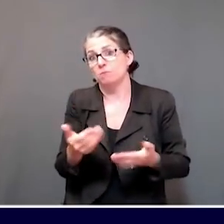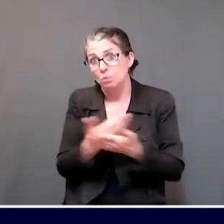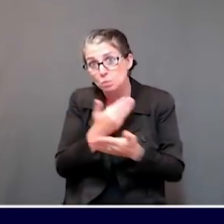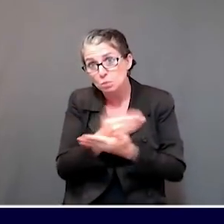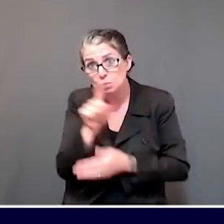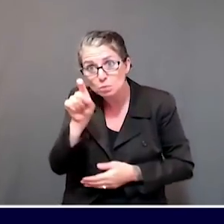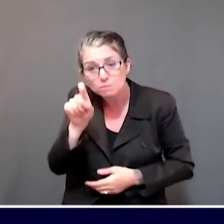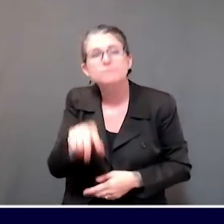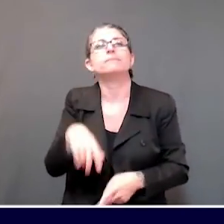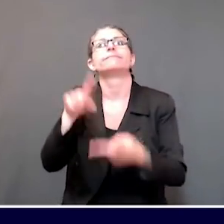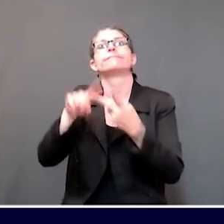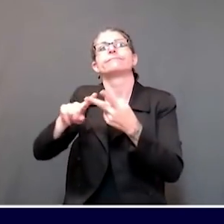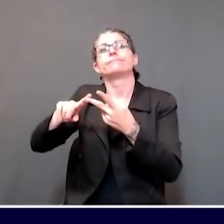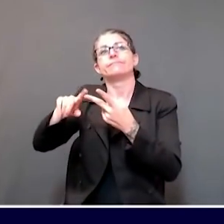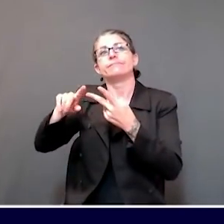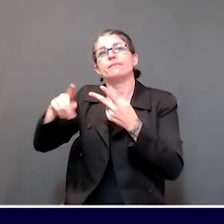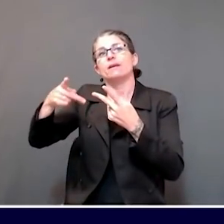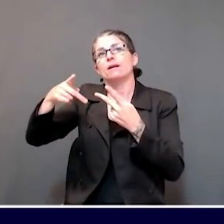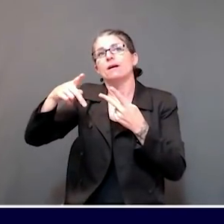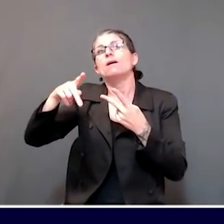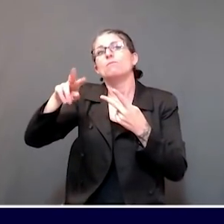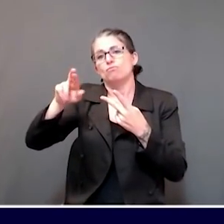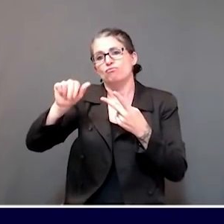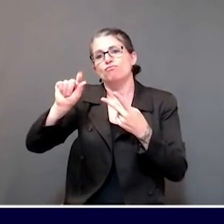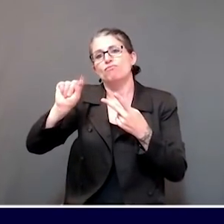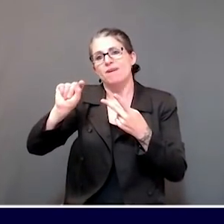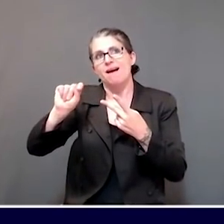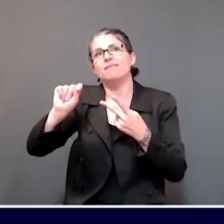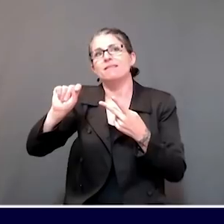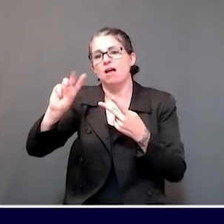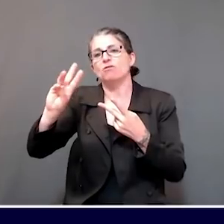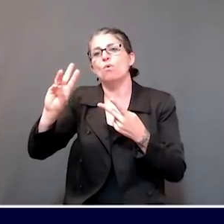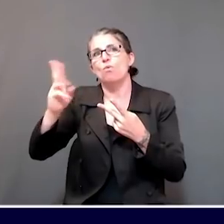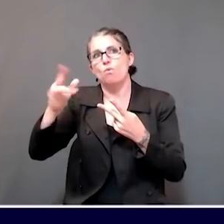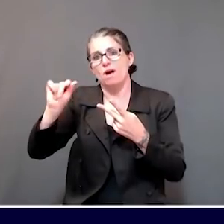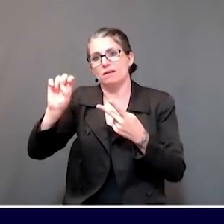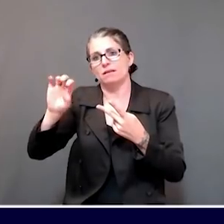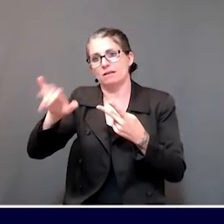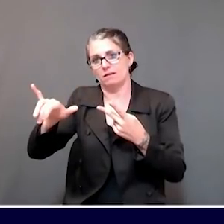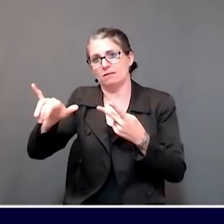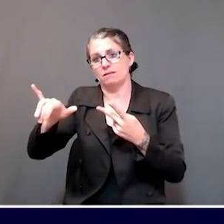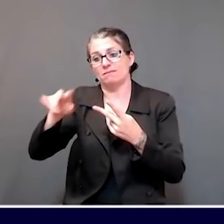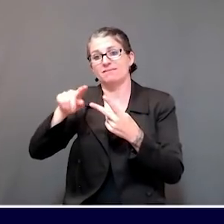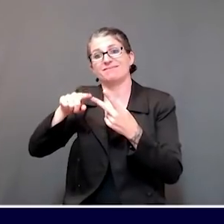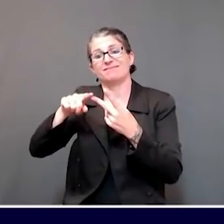the Pratt & Whitney facility, there remain 5 cases associated with that site.